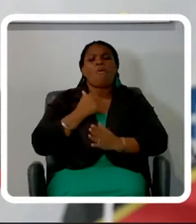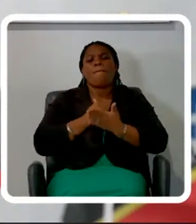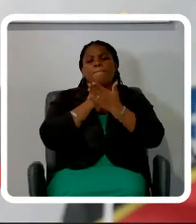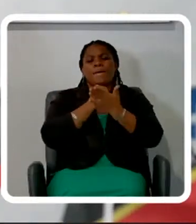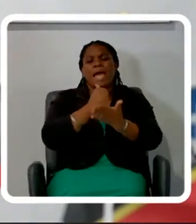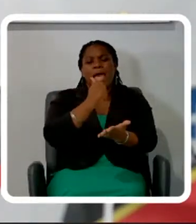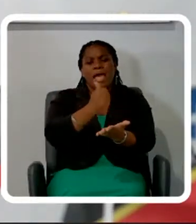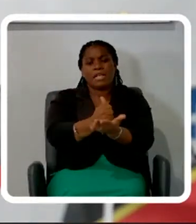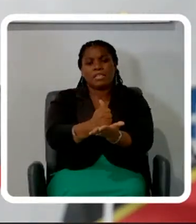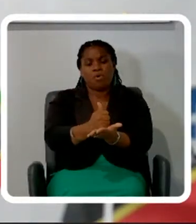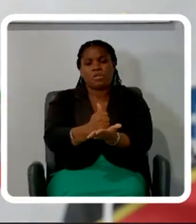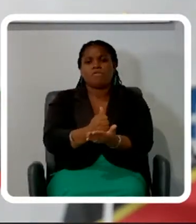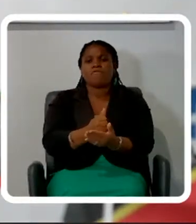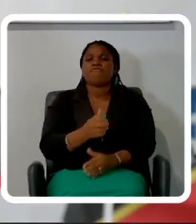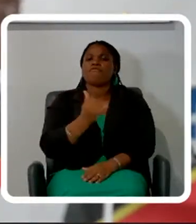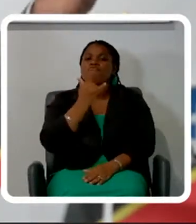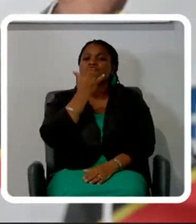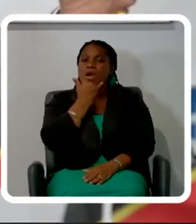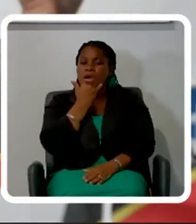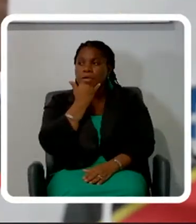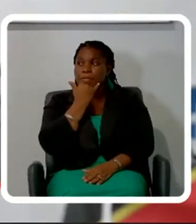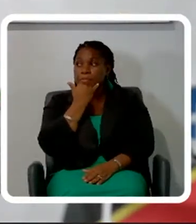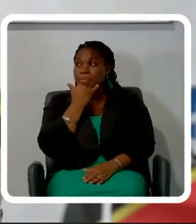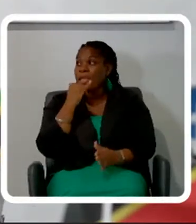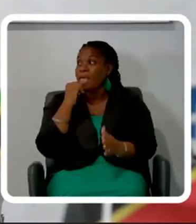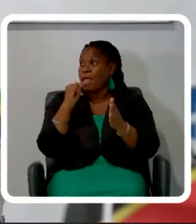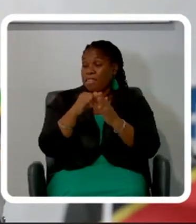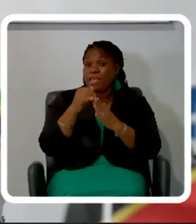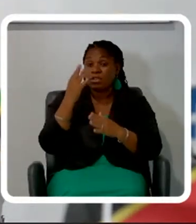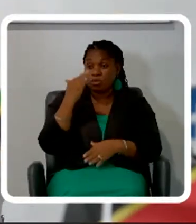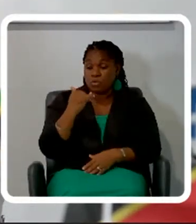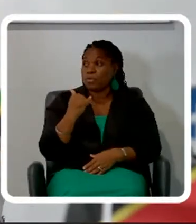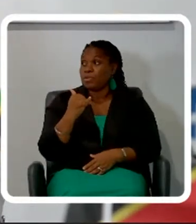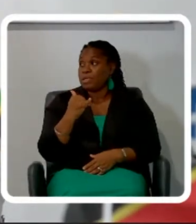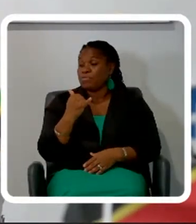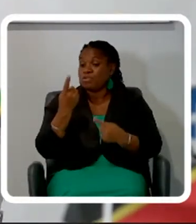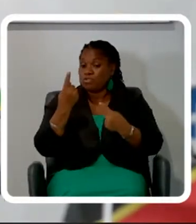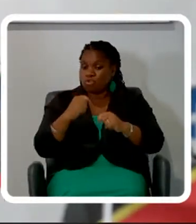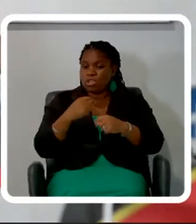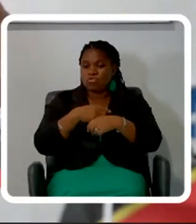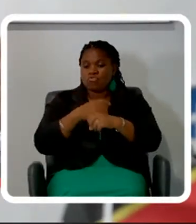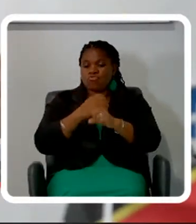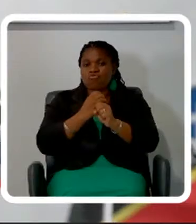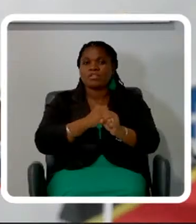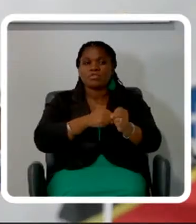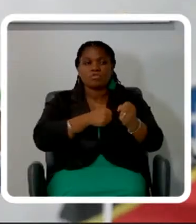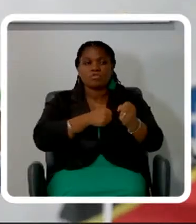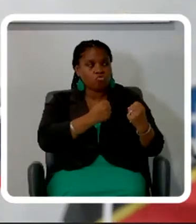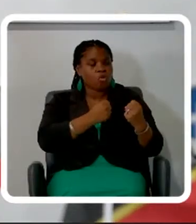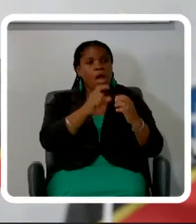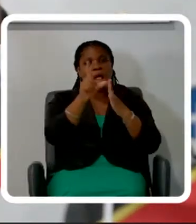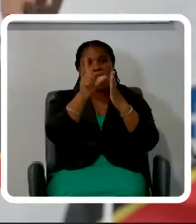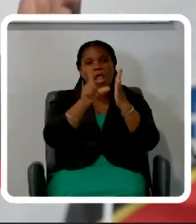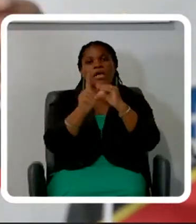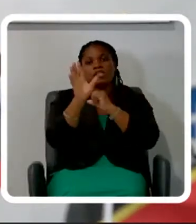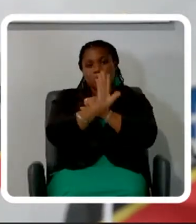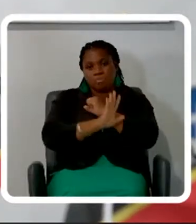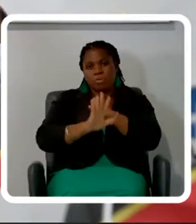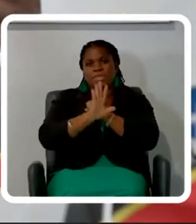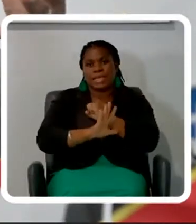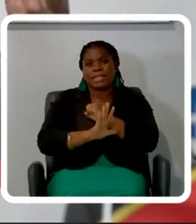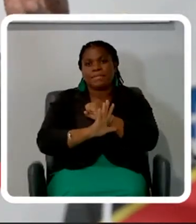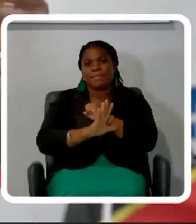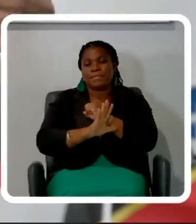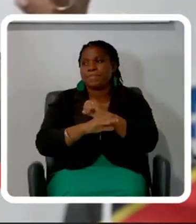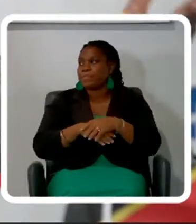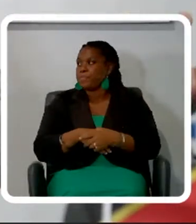And that is why we have determined that, and we have been recognized for that. Because if you look at why one